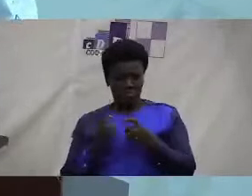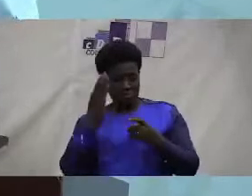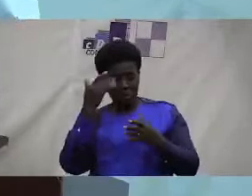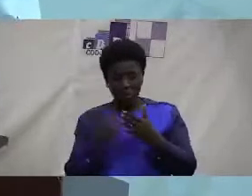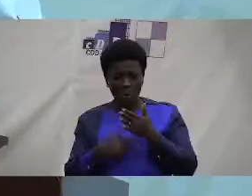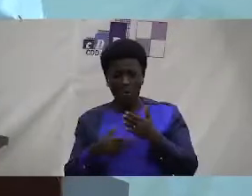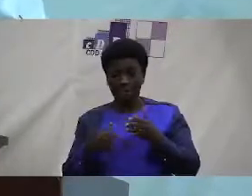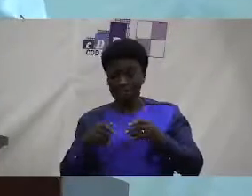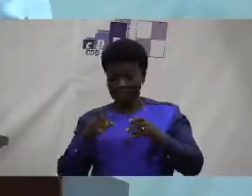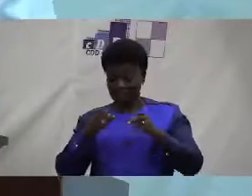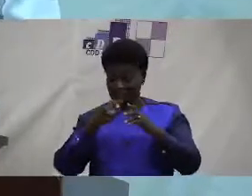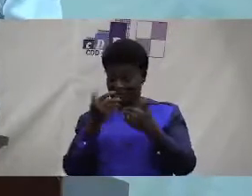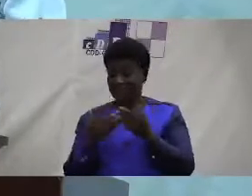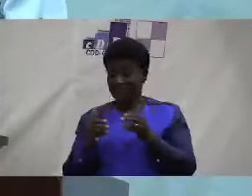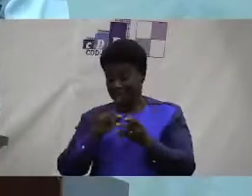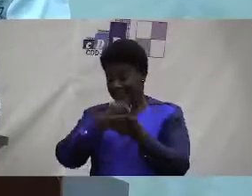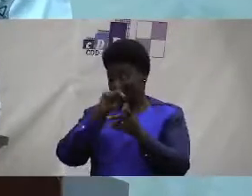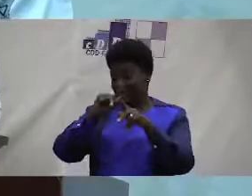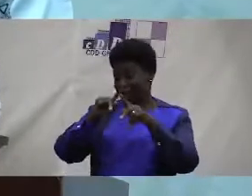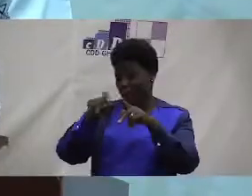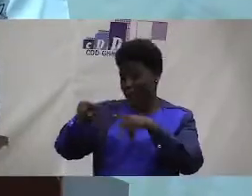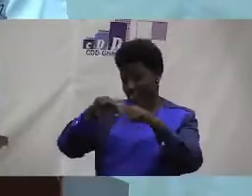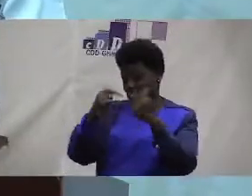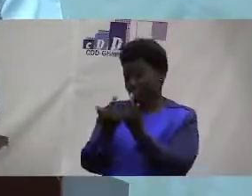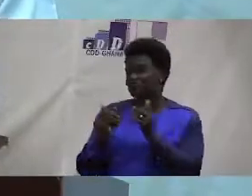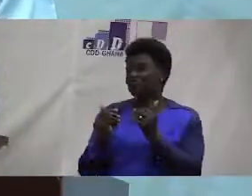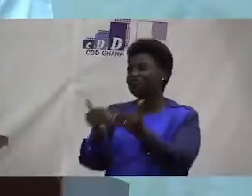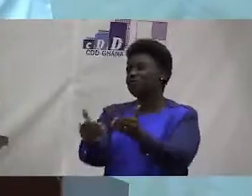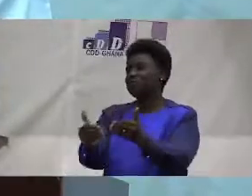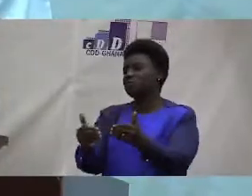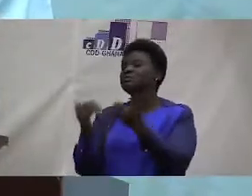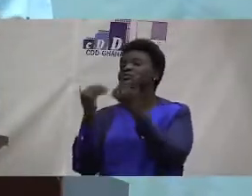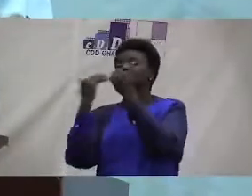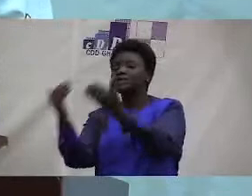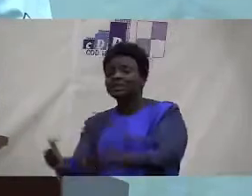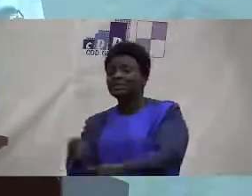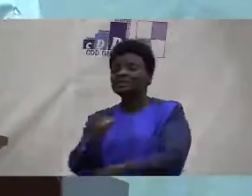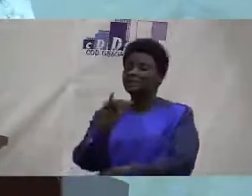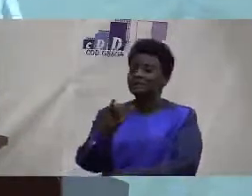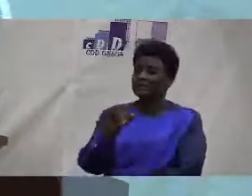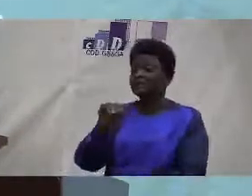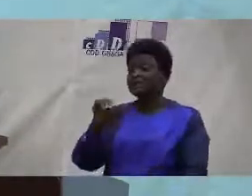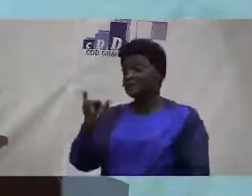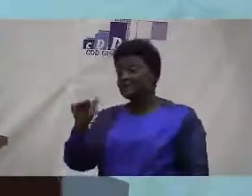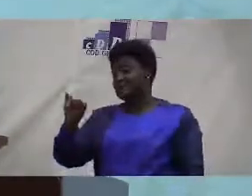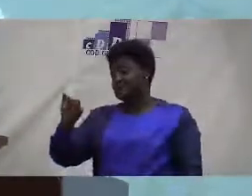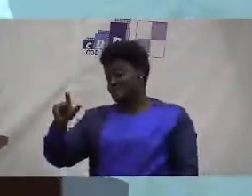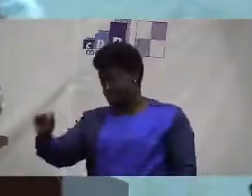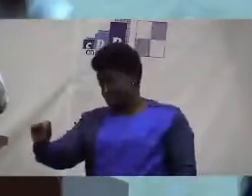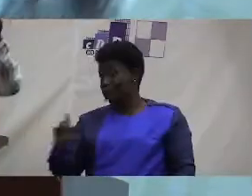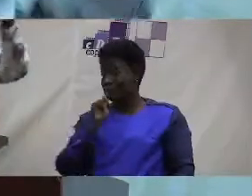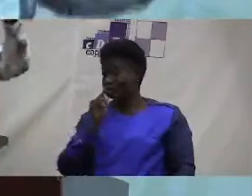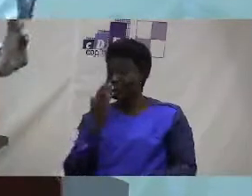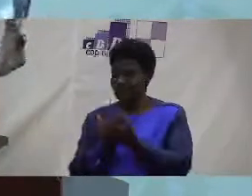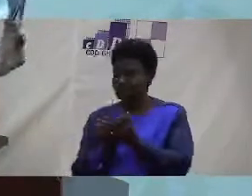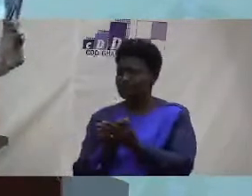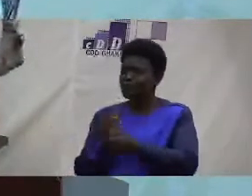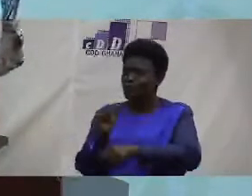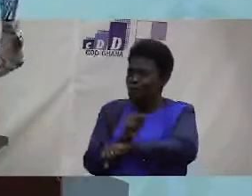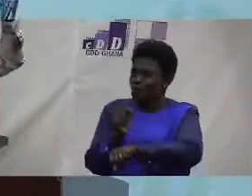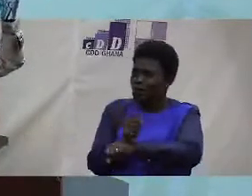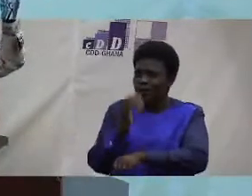forward? We thank you very much, Idayat, because you've done a good job giving